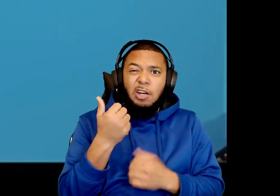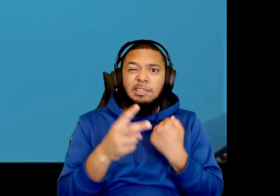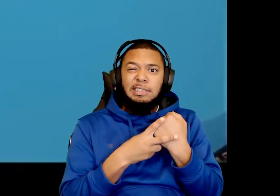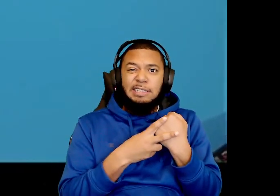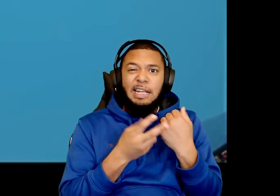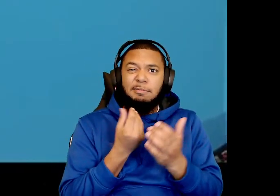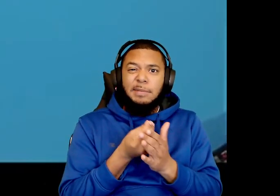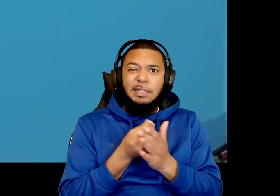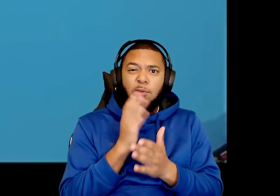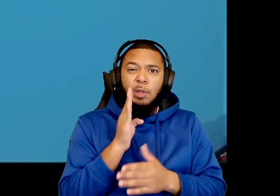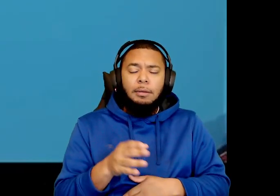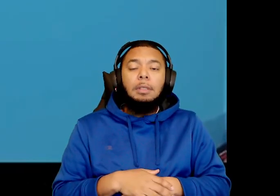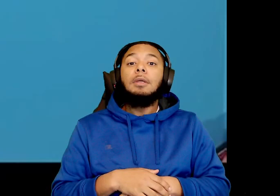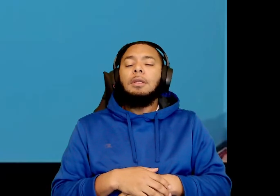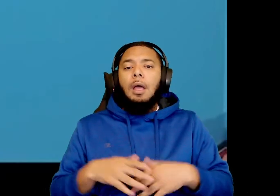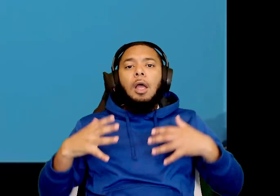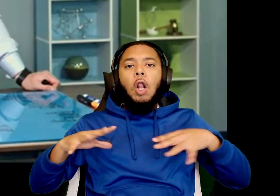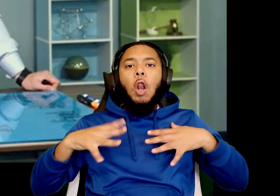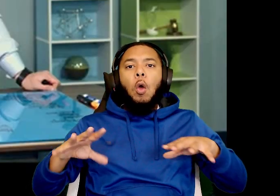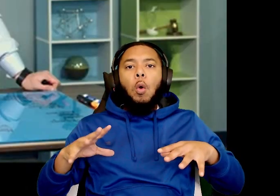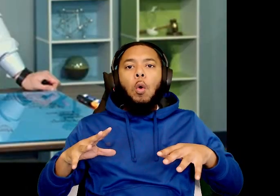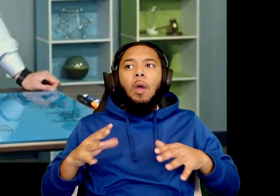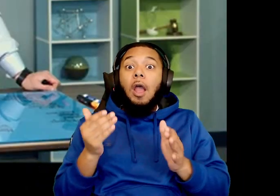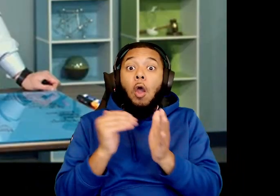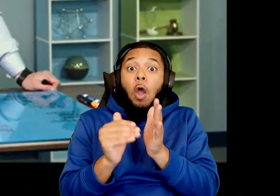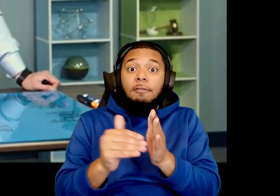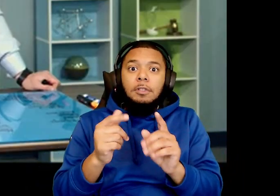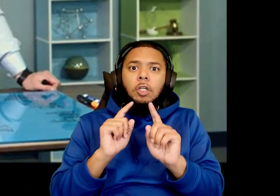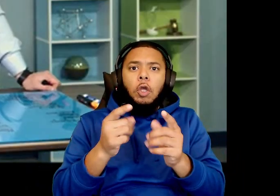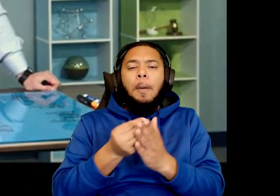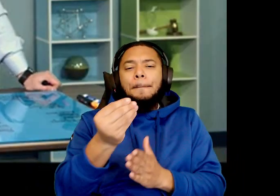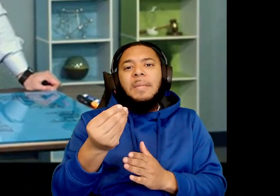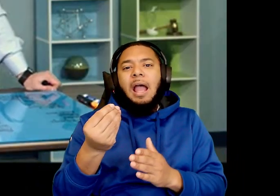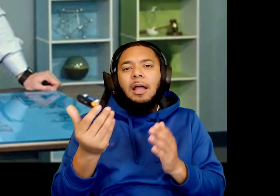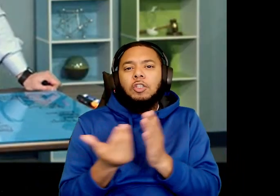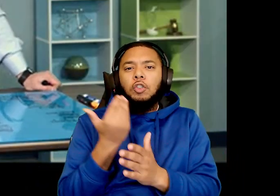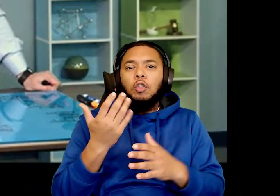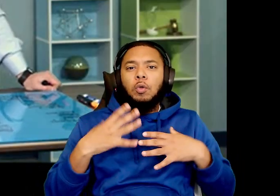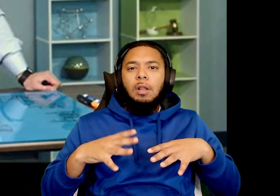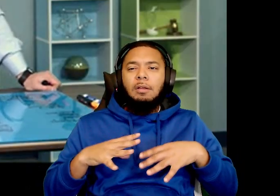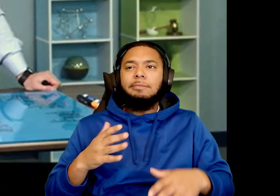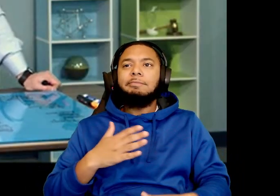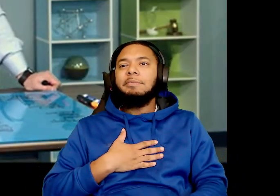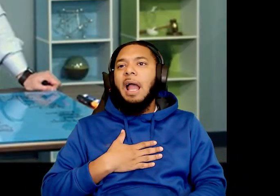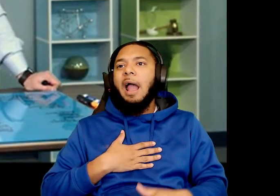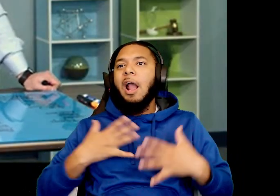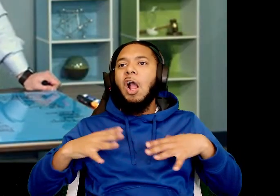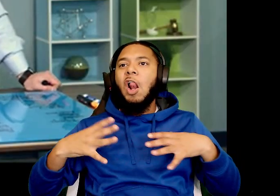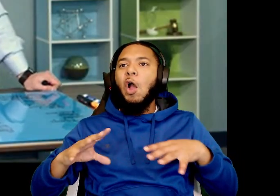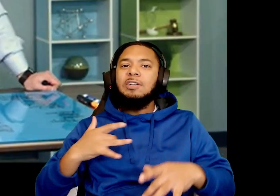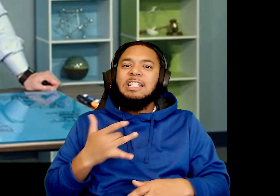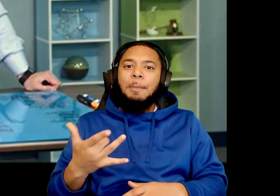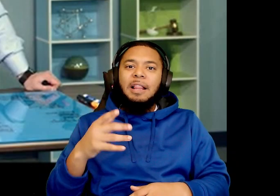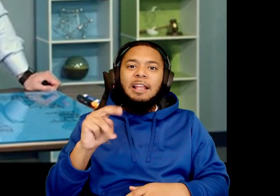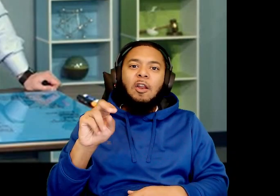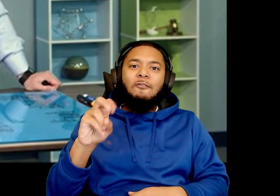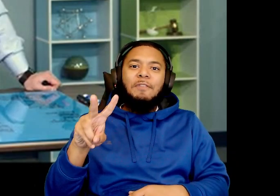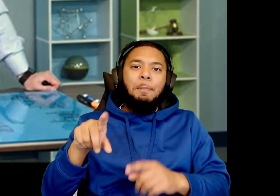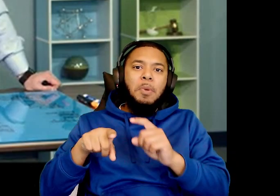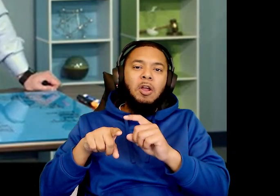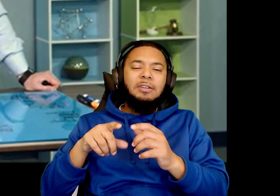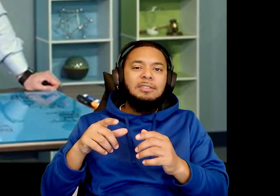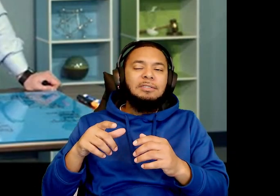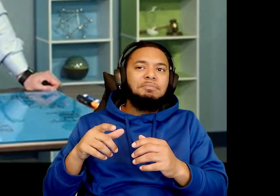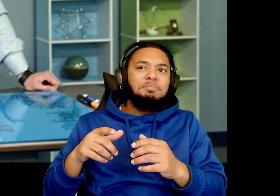And then clothing. How often are you going to buy new clothes? Mine is typically the November line. I think I've had this shirt